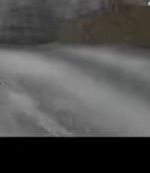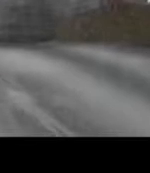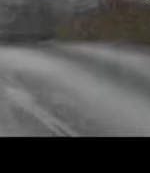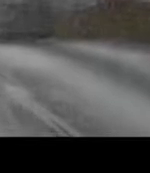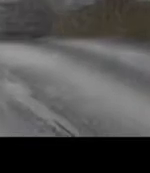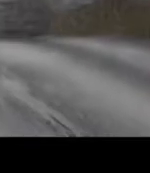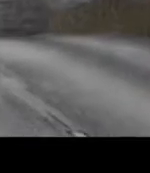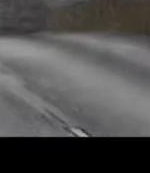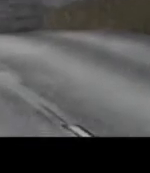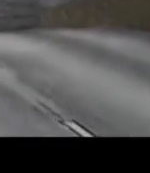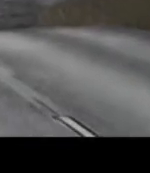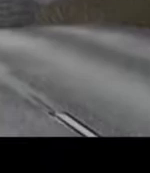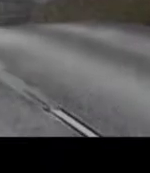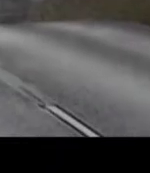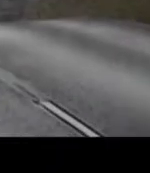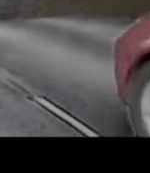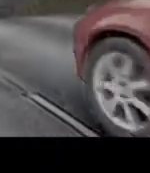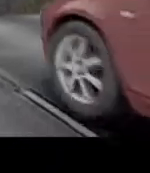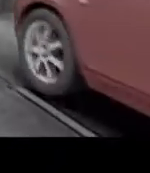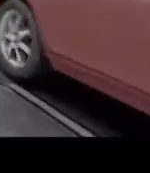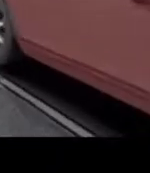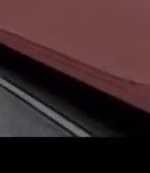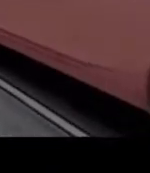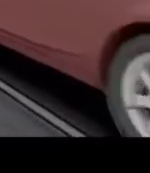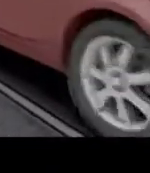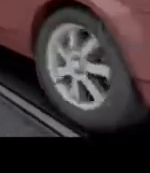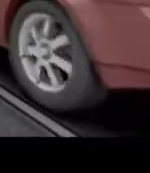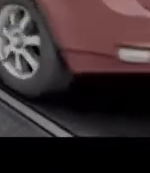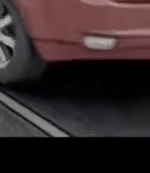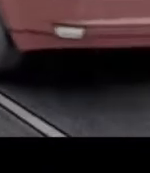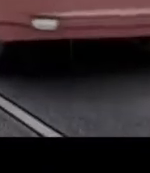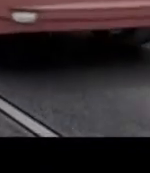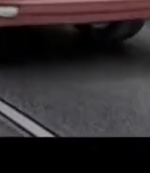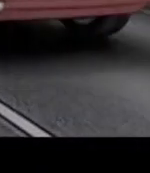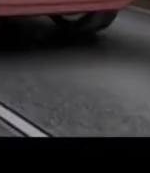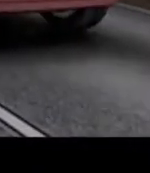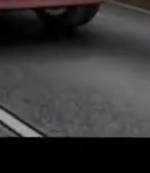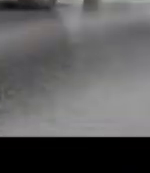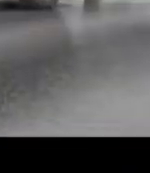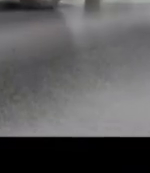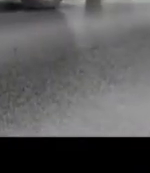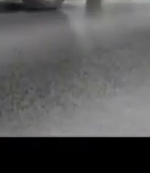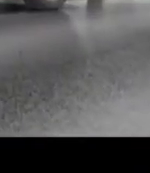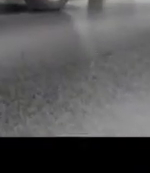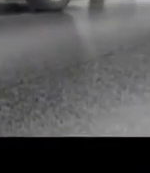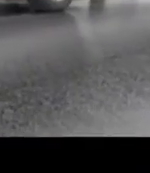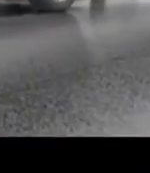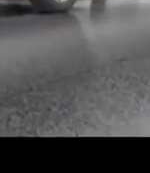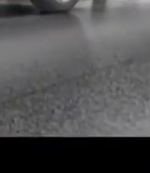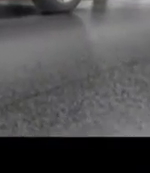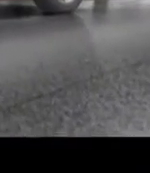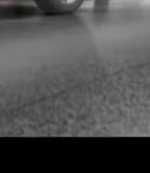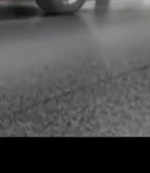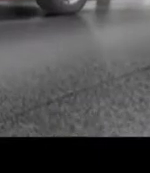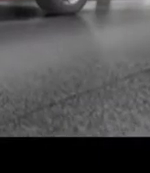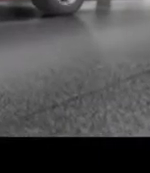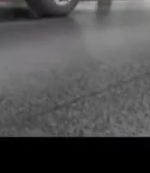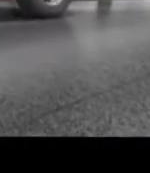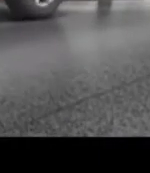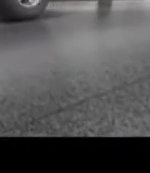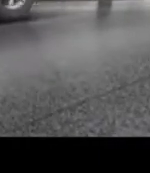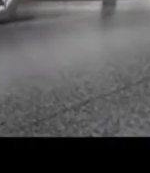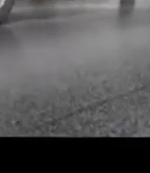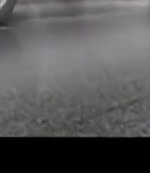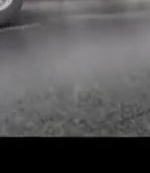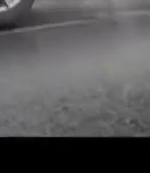You're running late, and your path is blocked by water crossing the road. It doesn't look that deep, so you decide